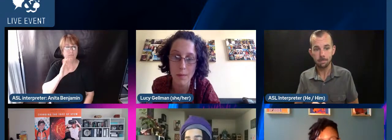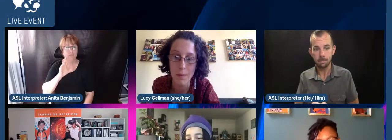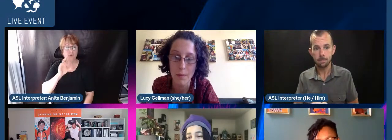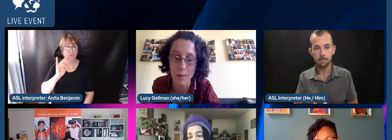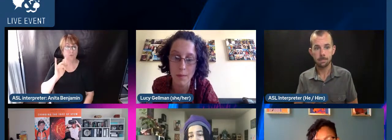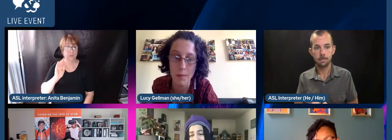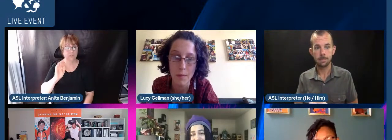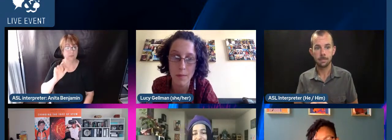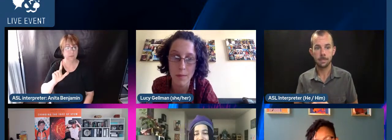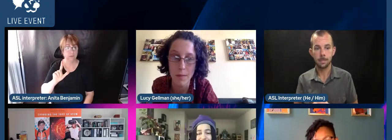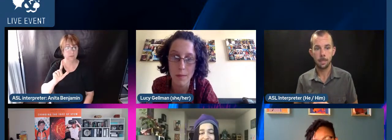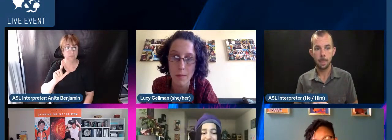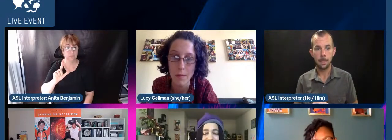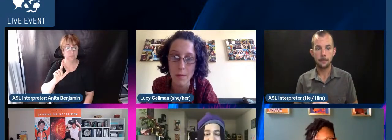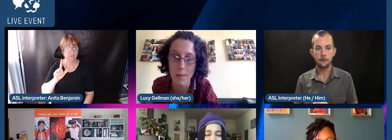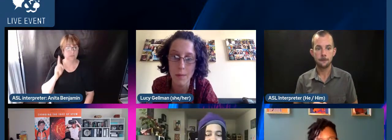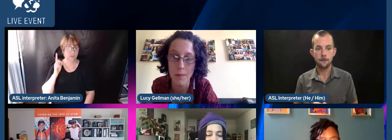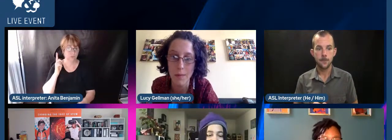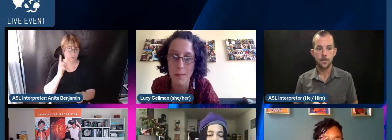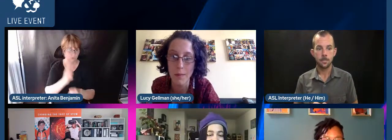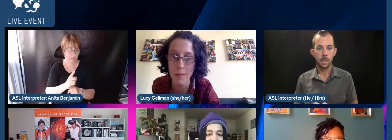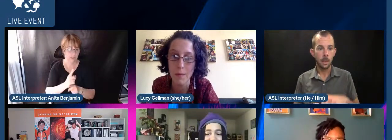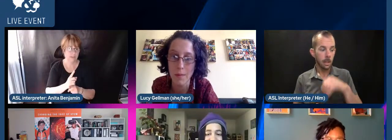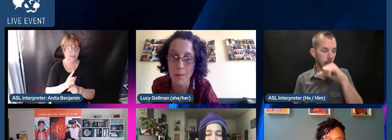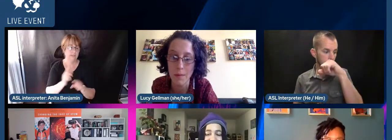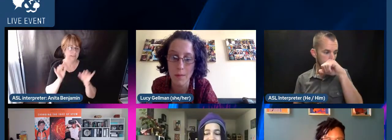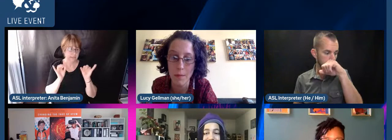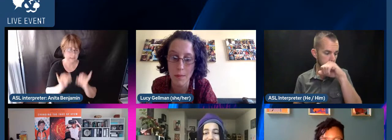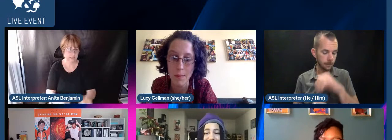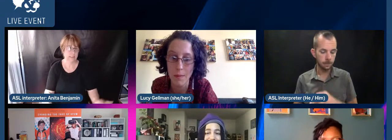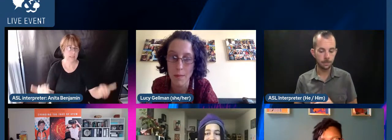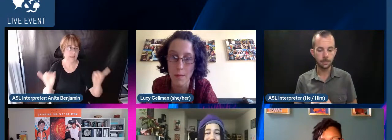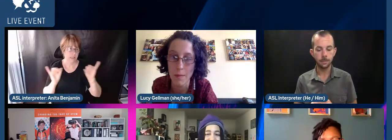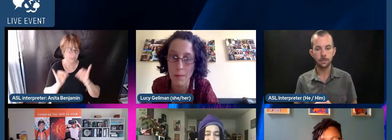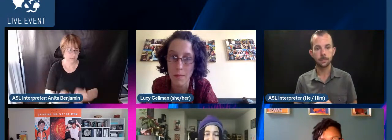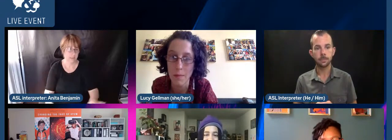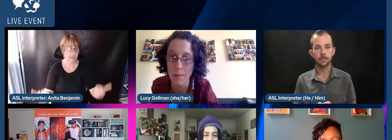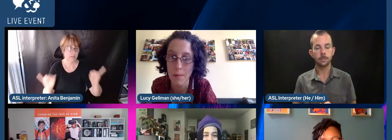saying, buy a man a sandwich, he